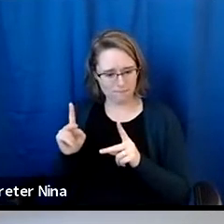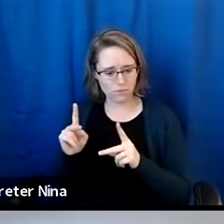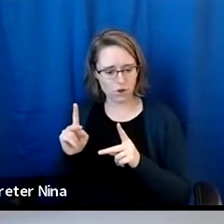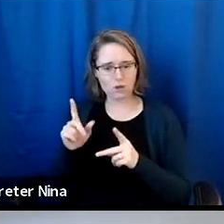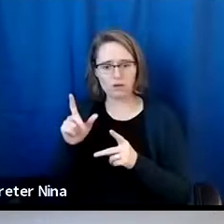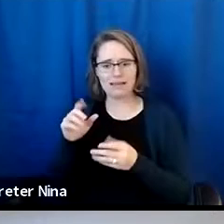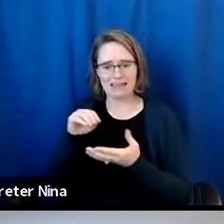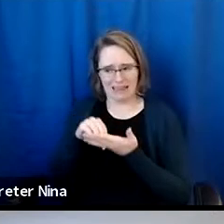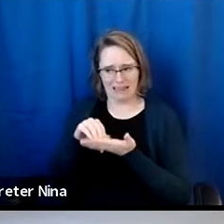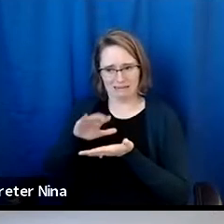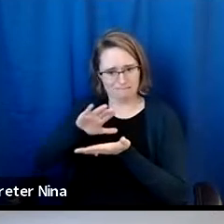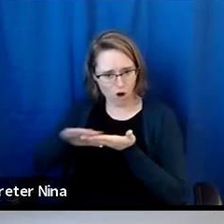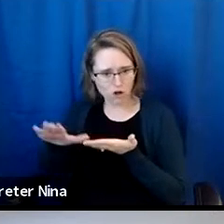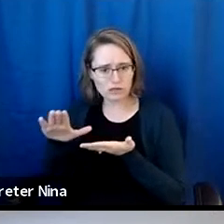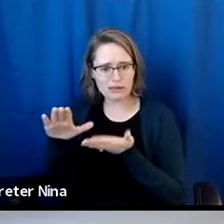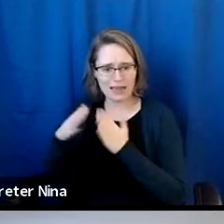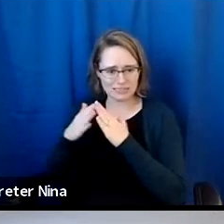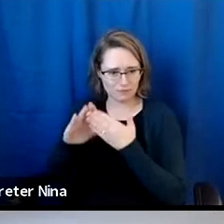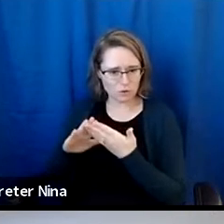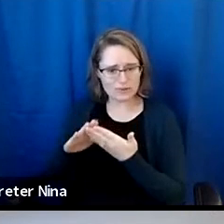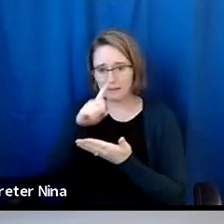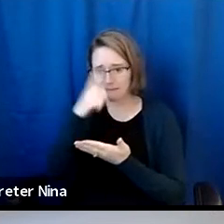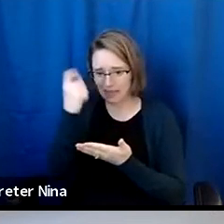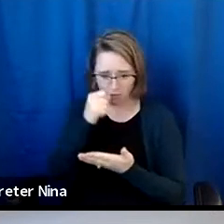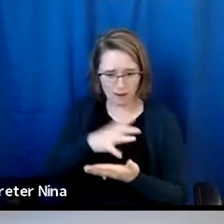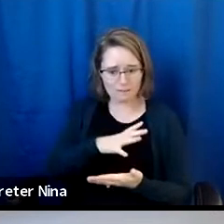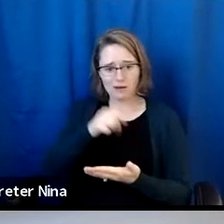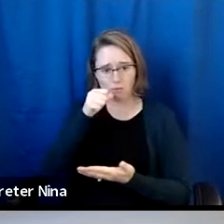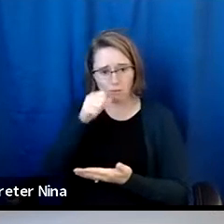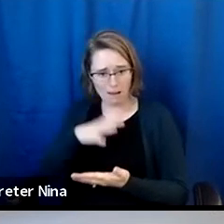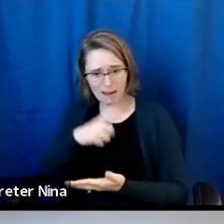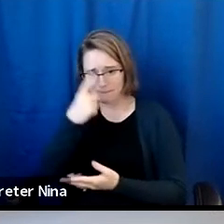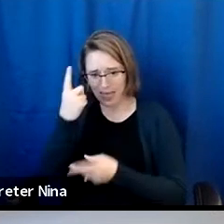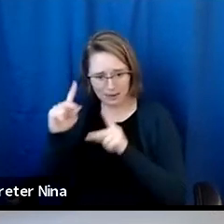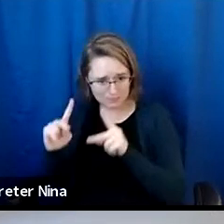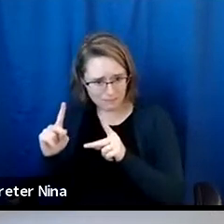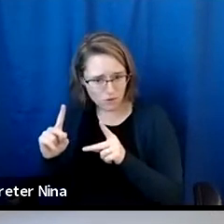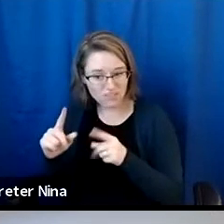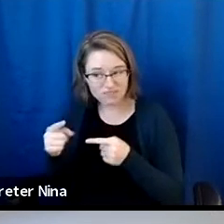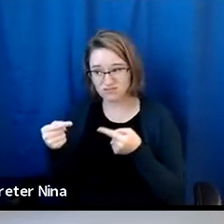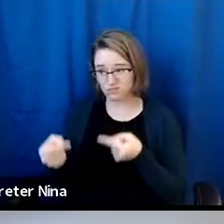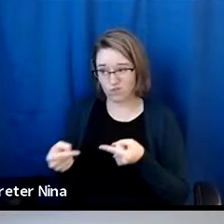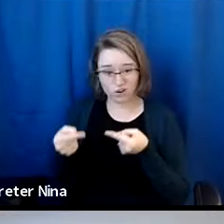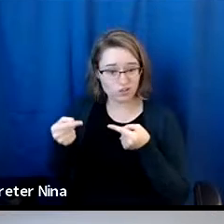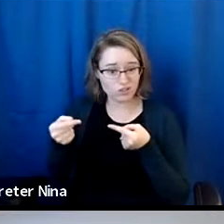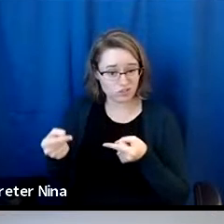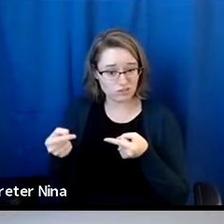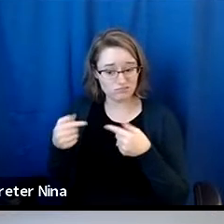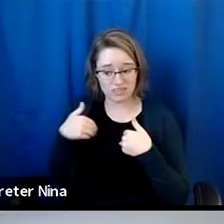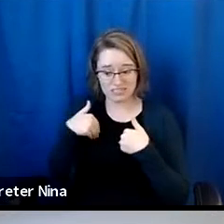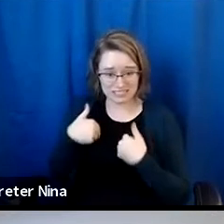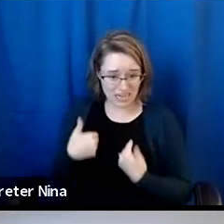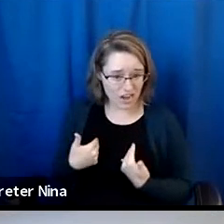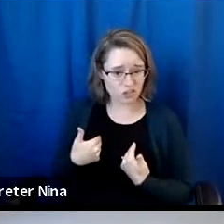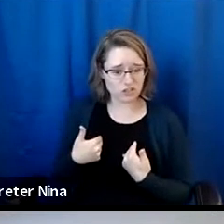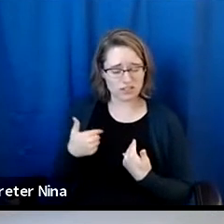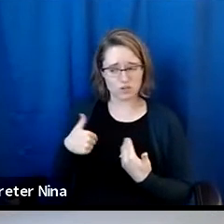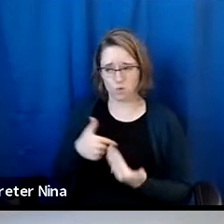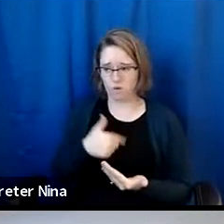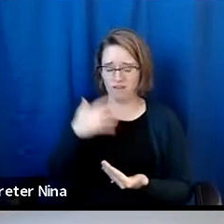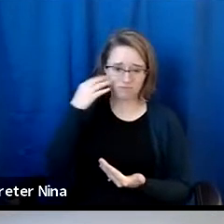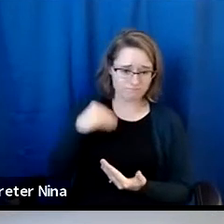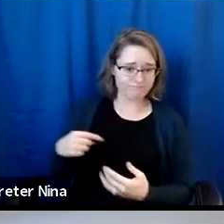marginalized communities, Black women, Black folks, like these are struggles and tiredness that we've had